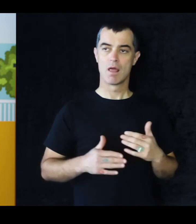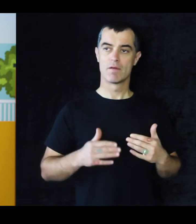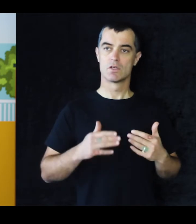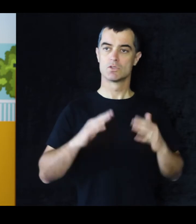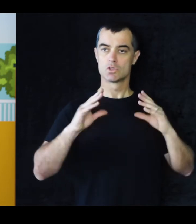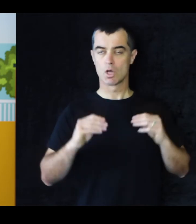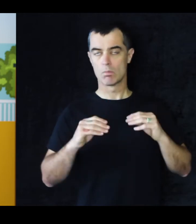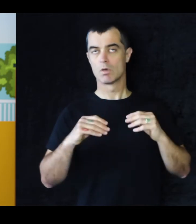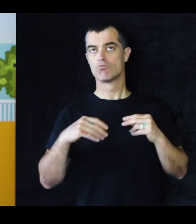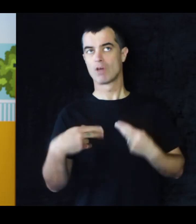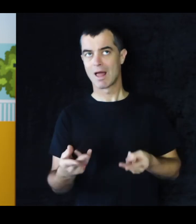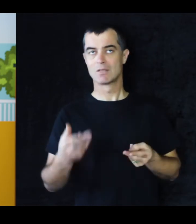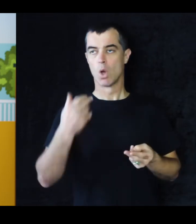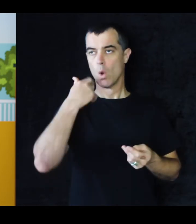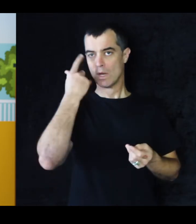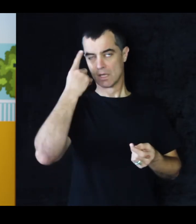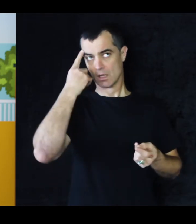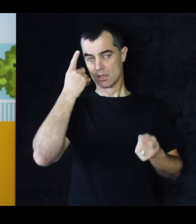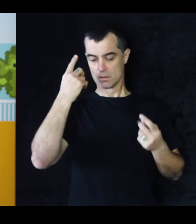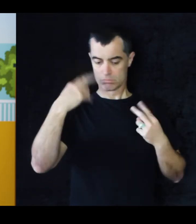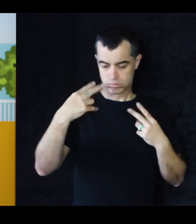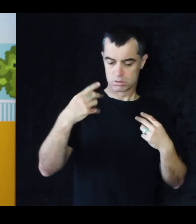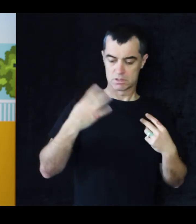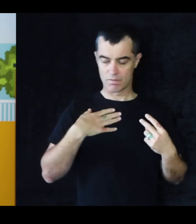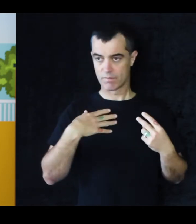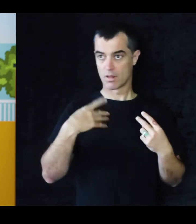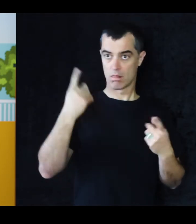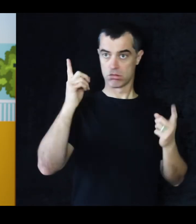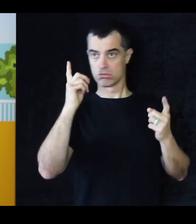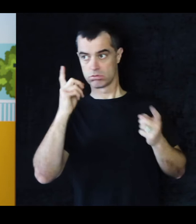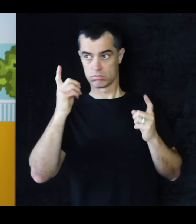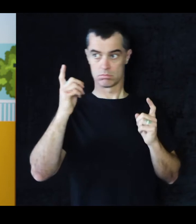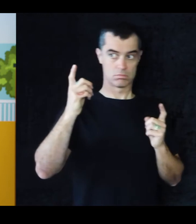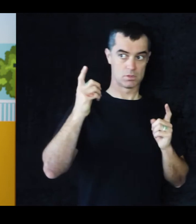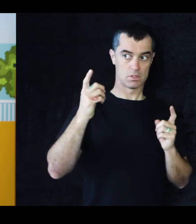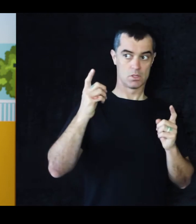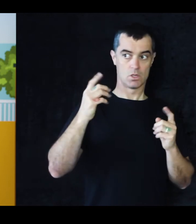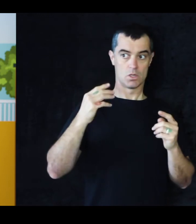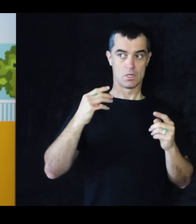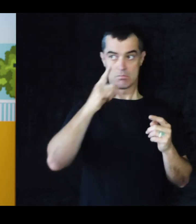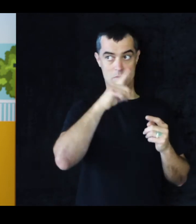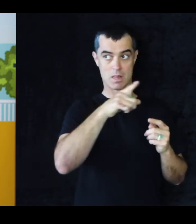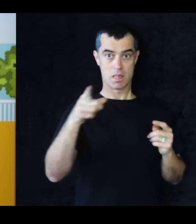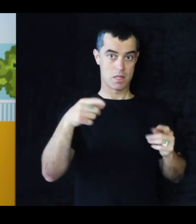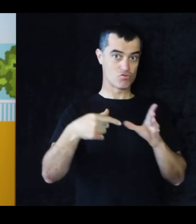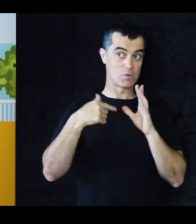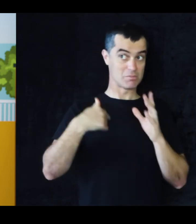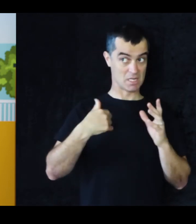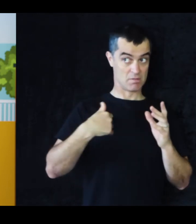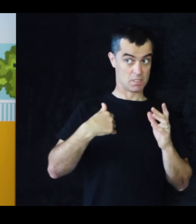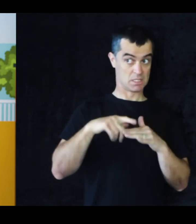to be constantly on guard, to be constantly looking about oneself, to be constantly gauging